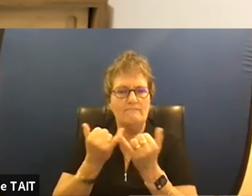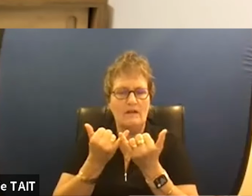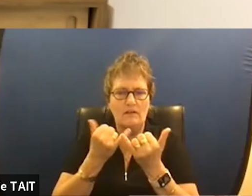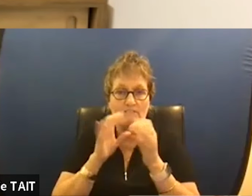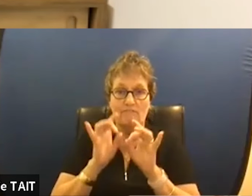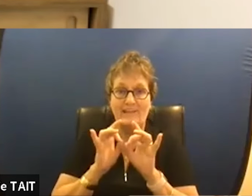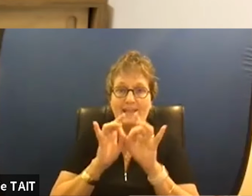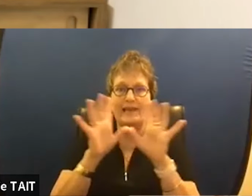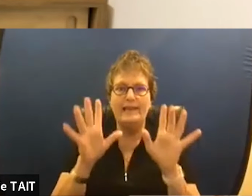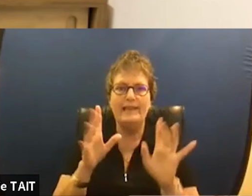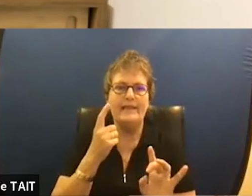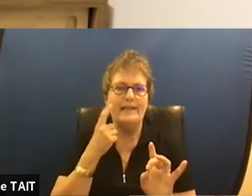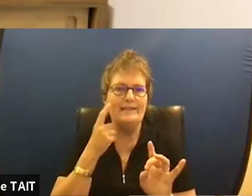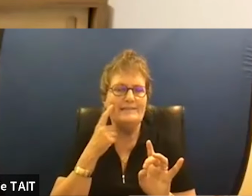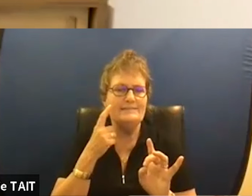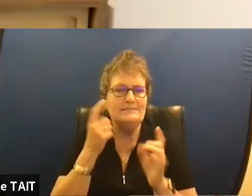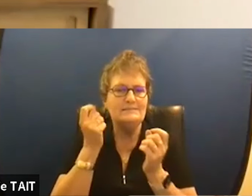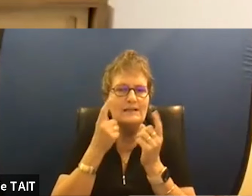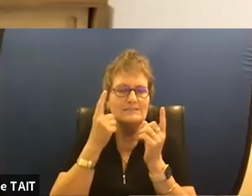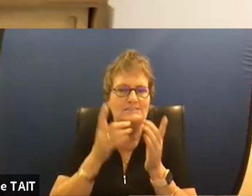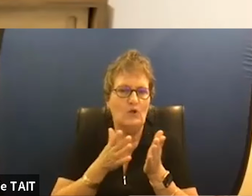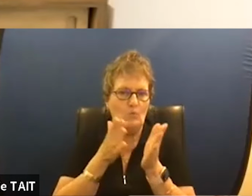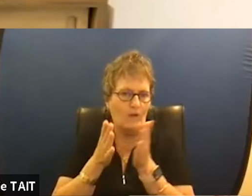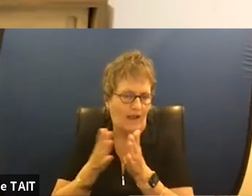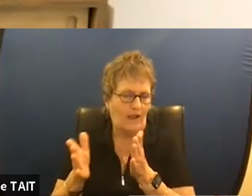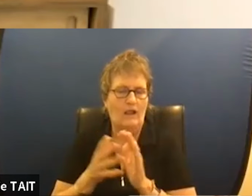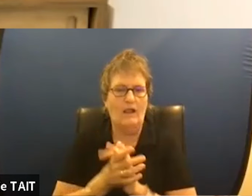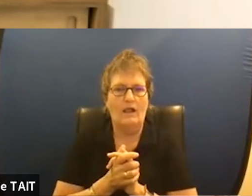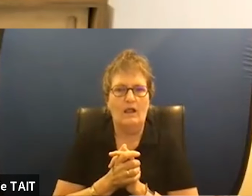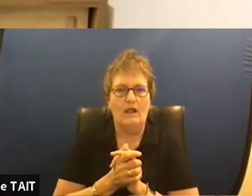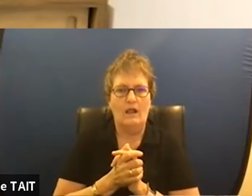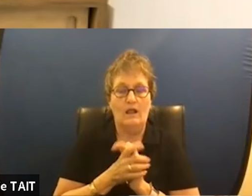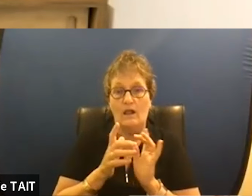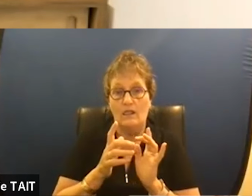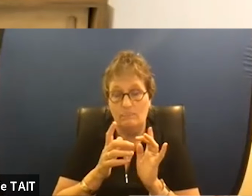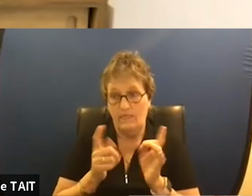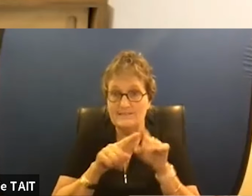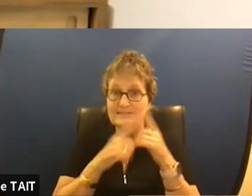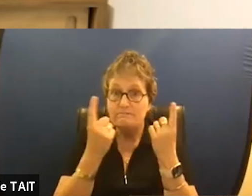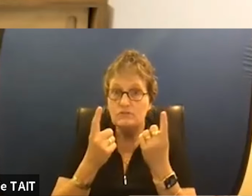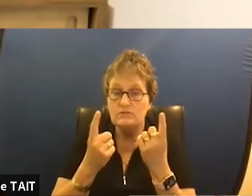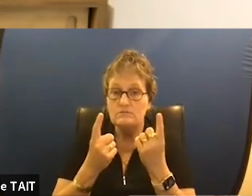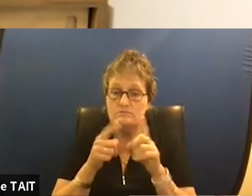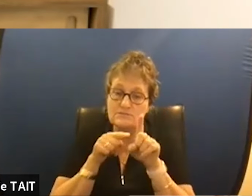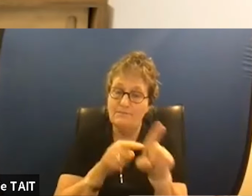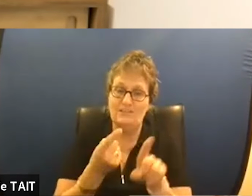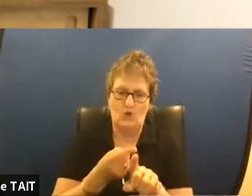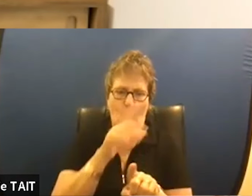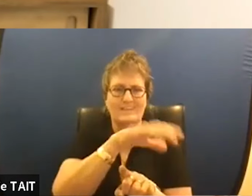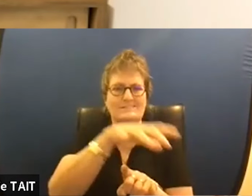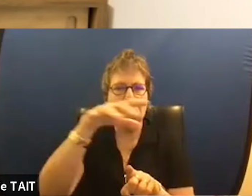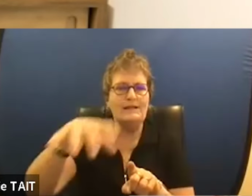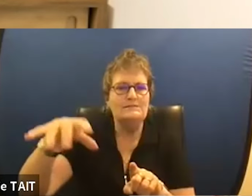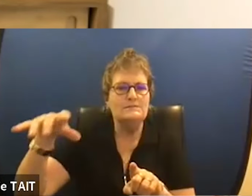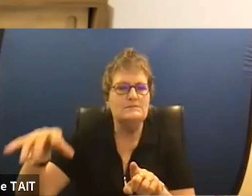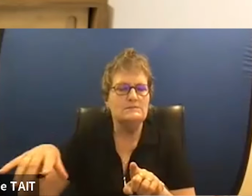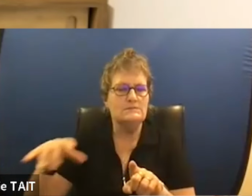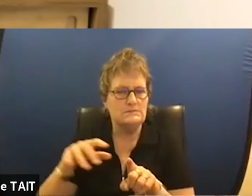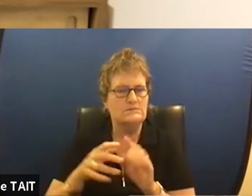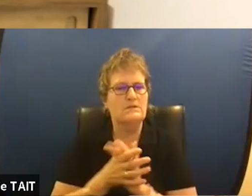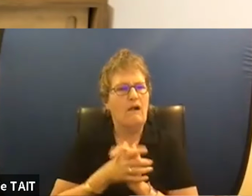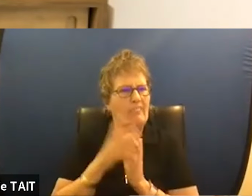easy to understand way, and they're different depending on each different space, so they have different requirements. But yeah, that's probably